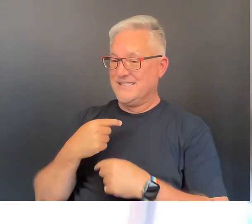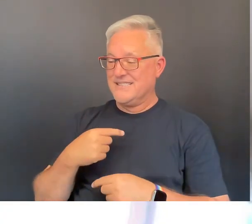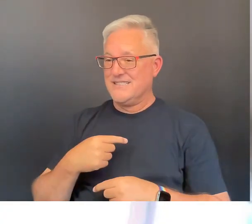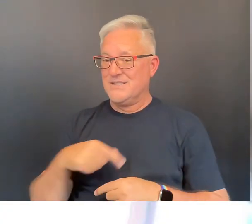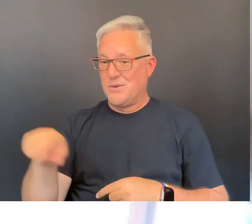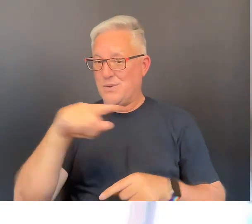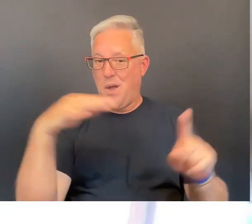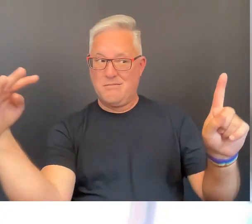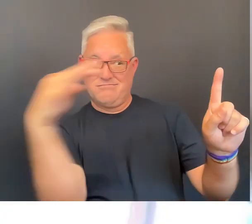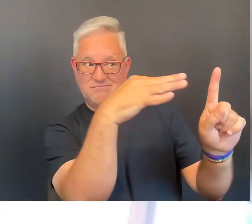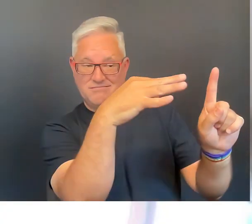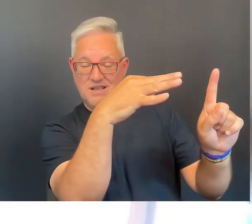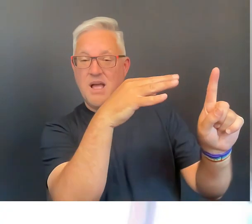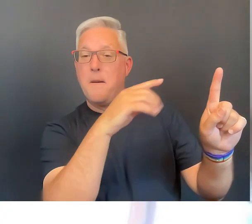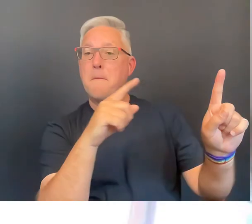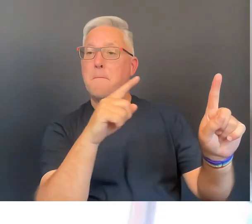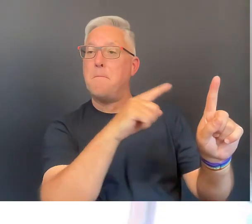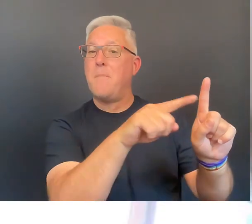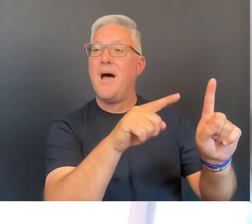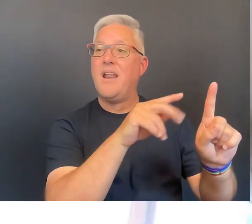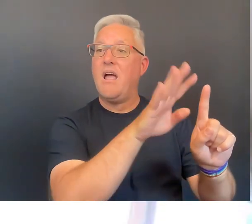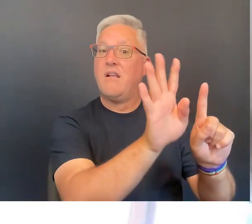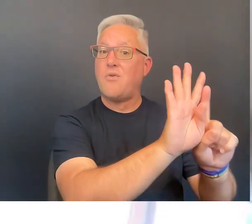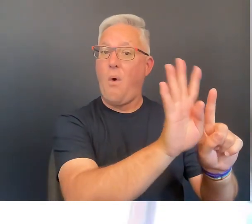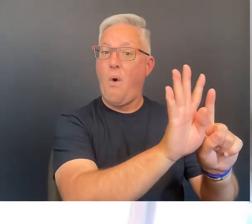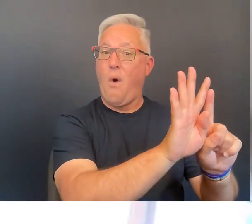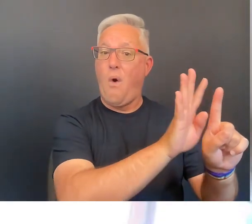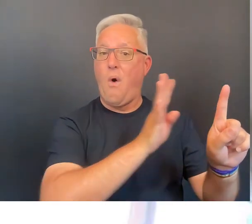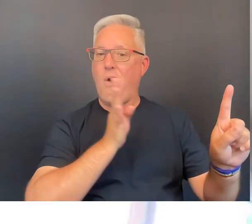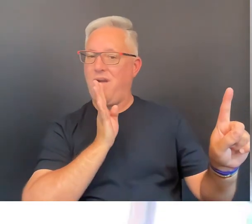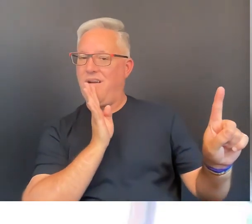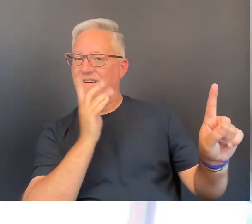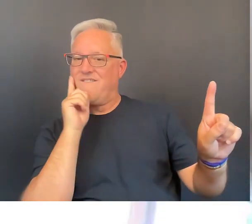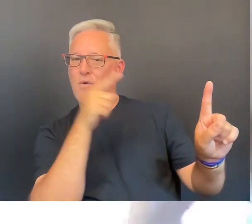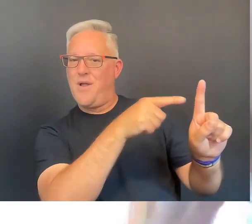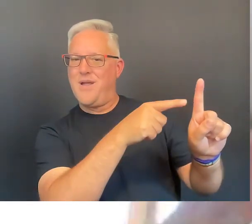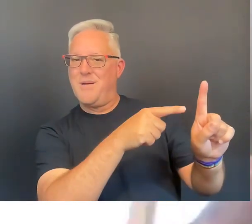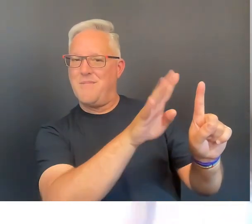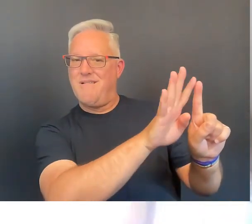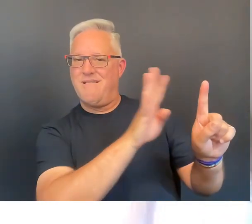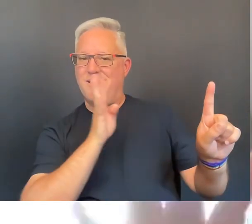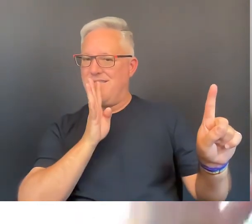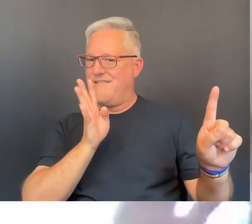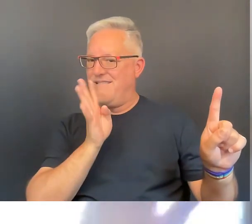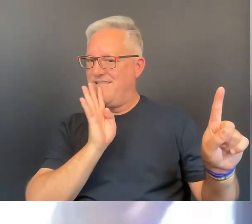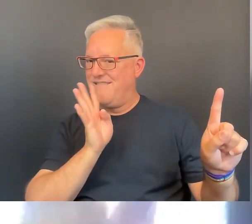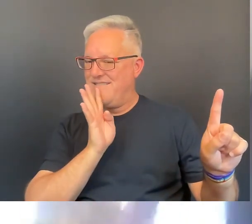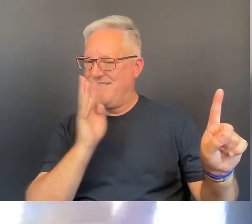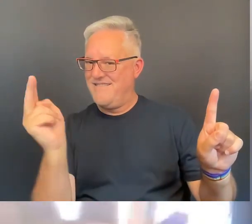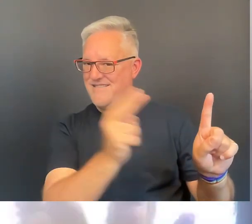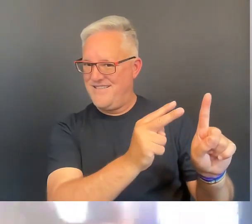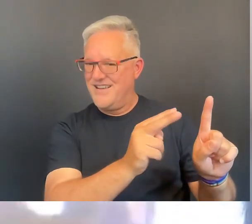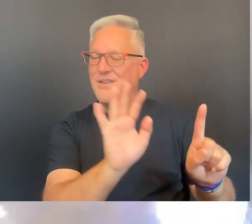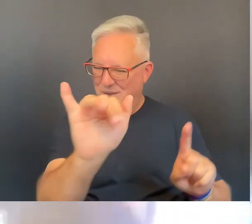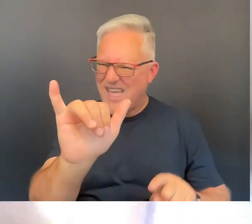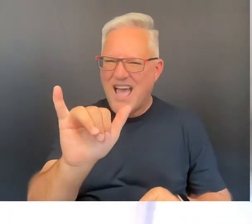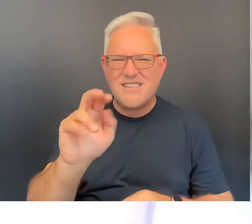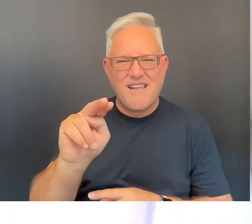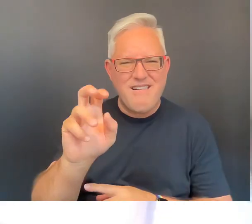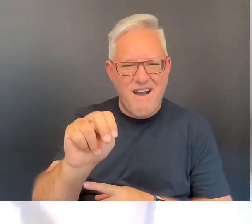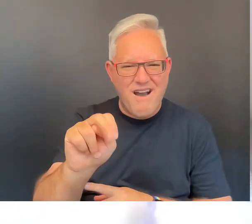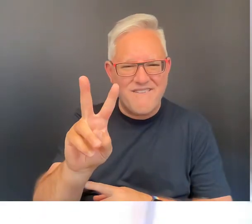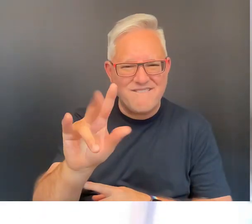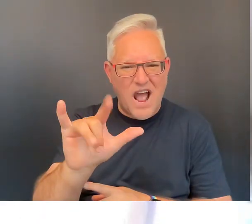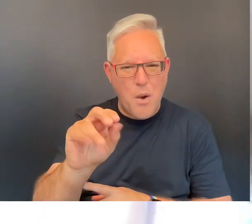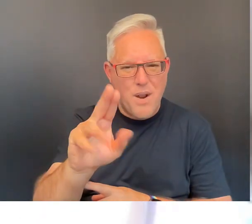So that's sort of the practice of nonviolence, of how we listen to